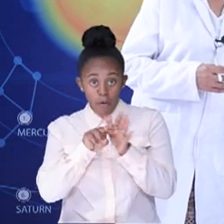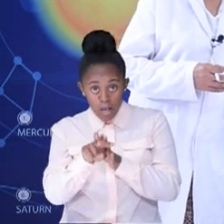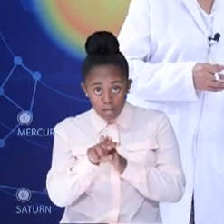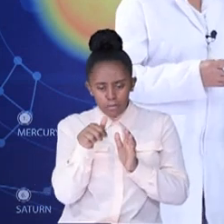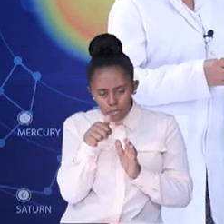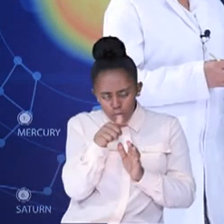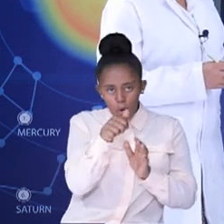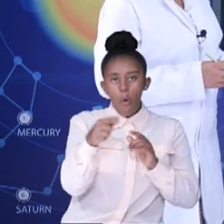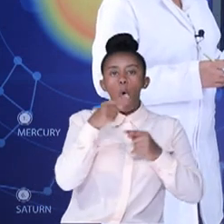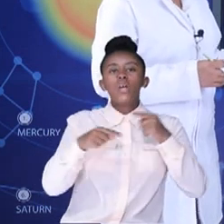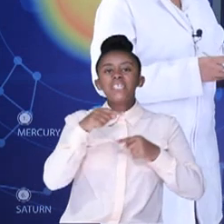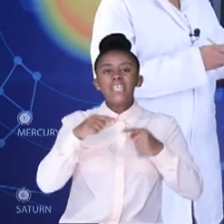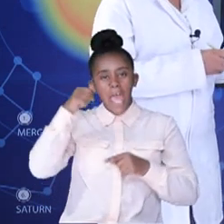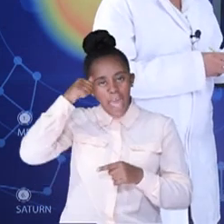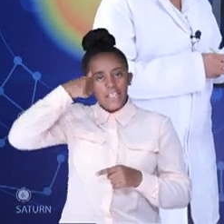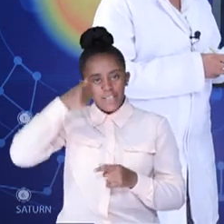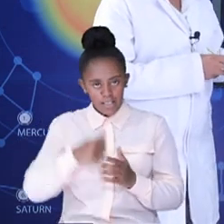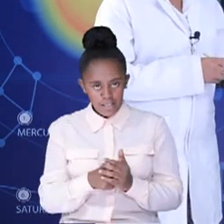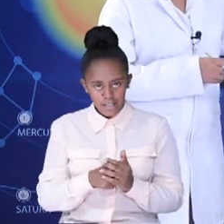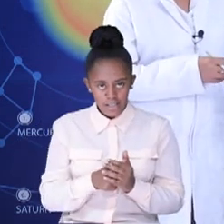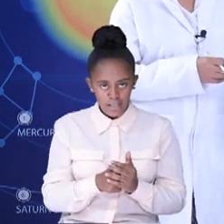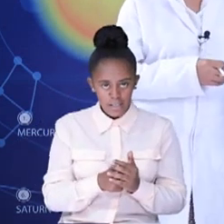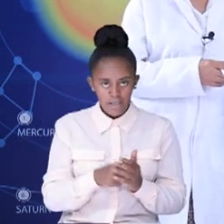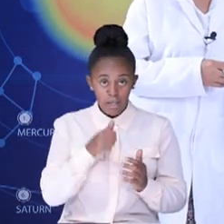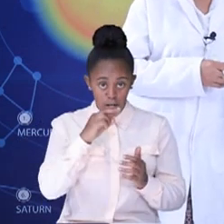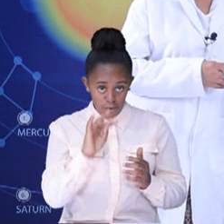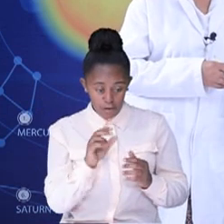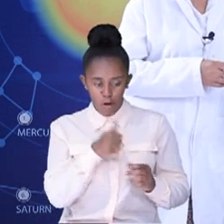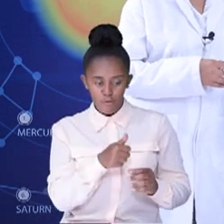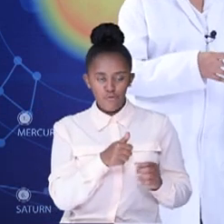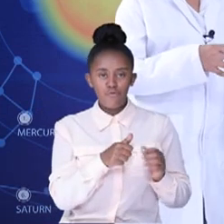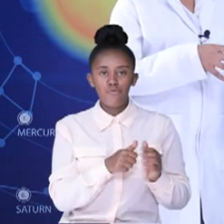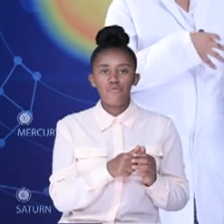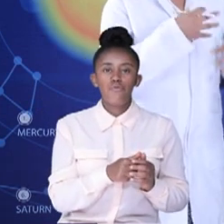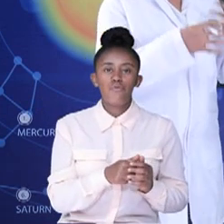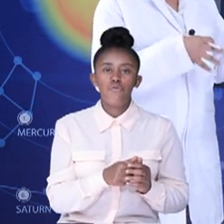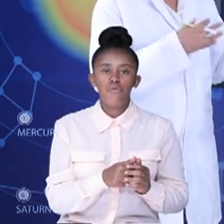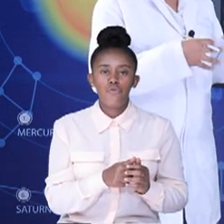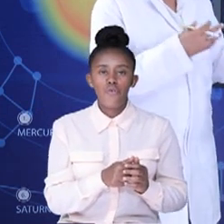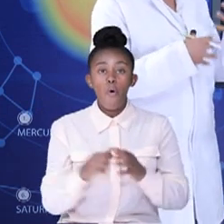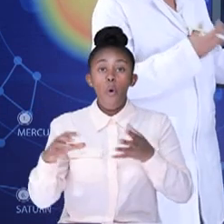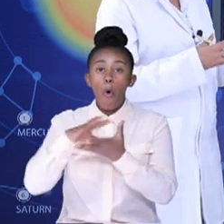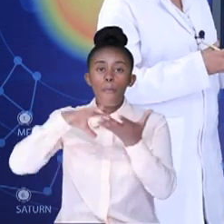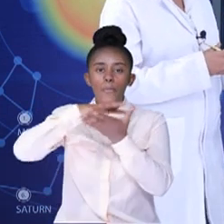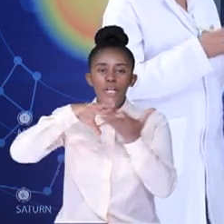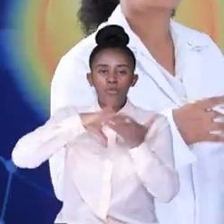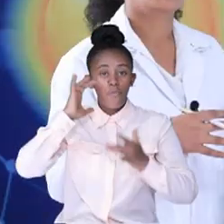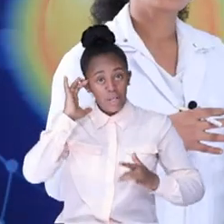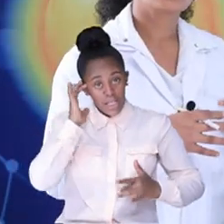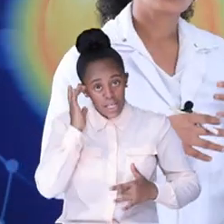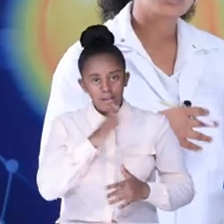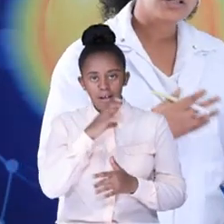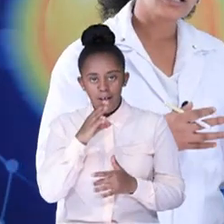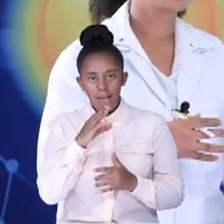AIDS. HIV is the causative agent, and AIDS is the combination of illness